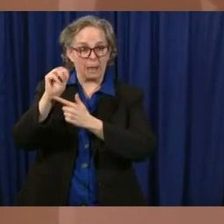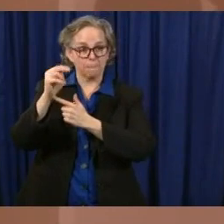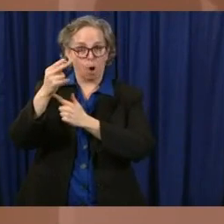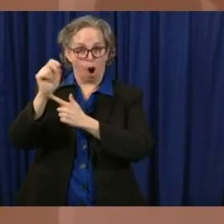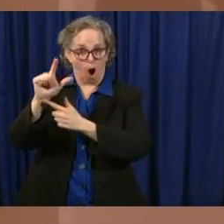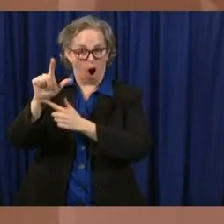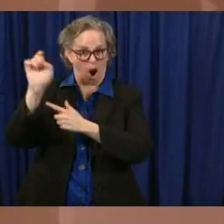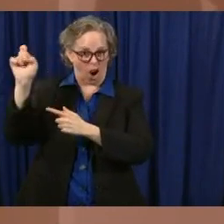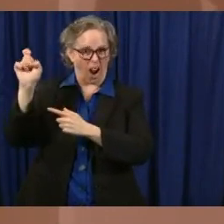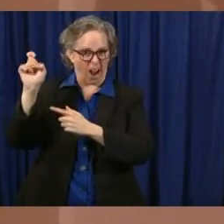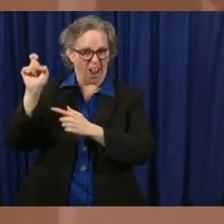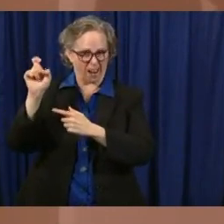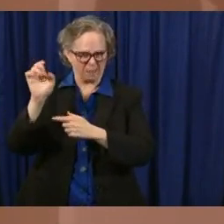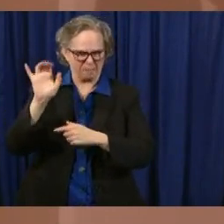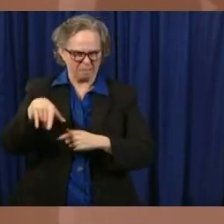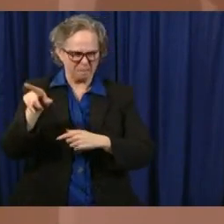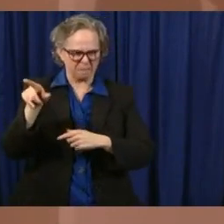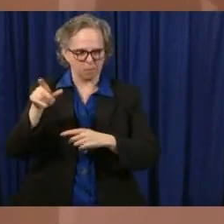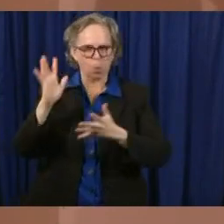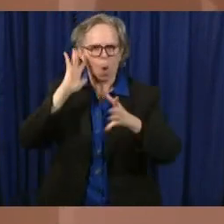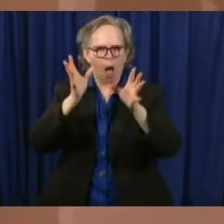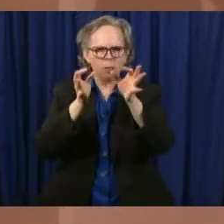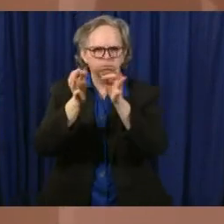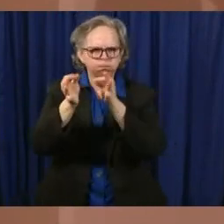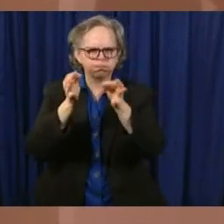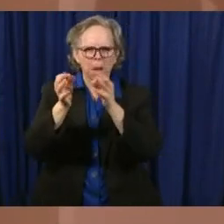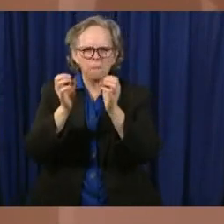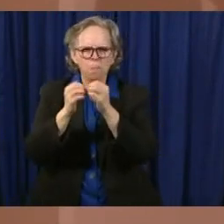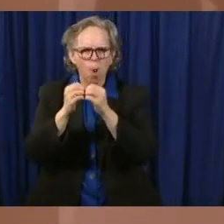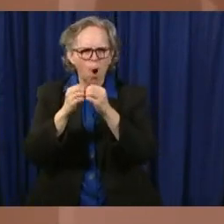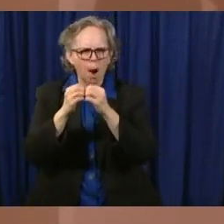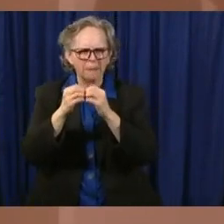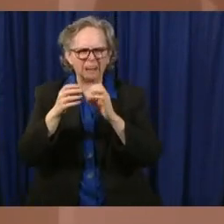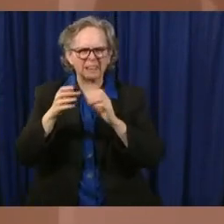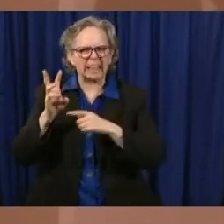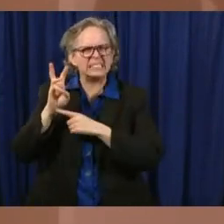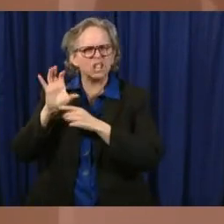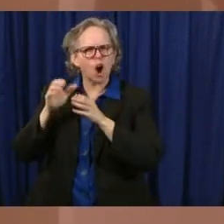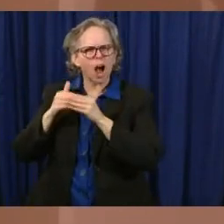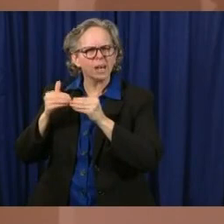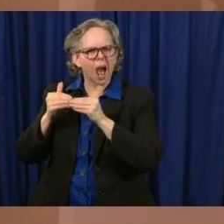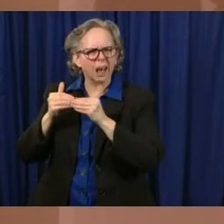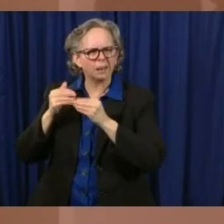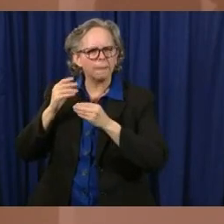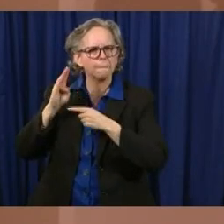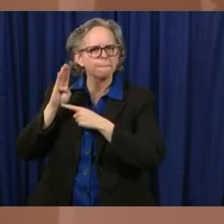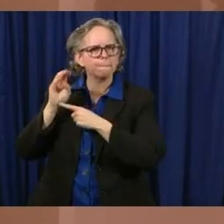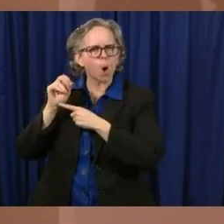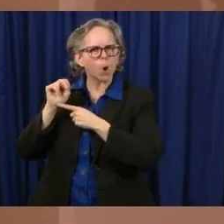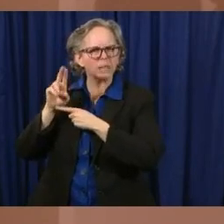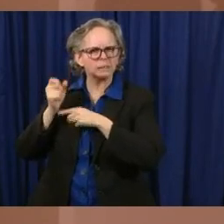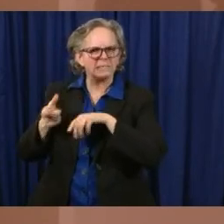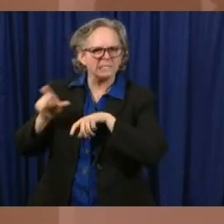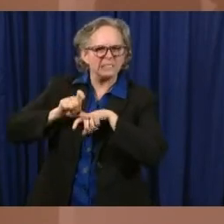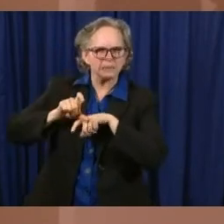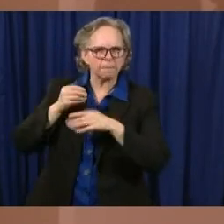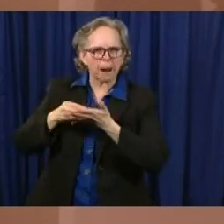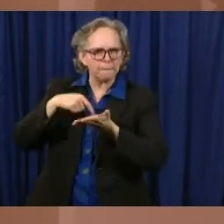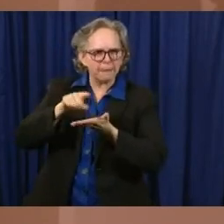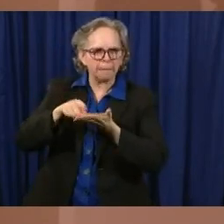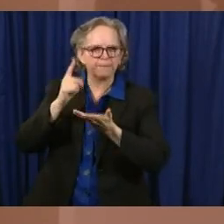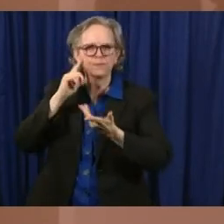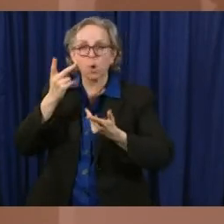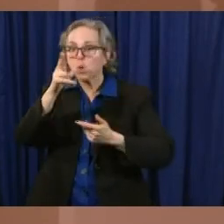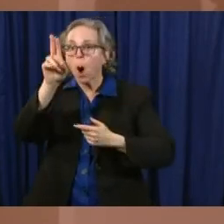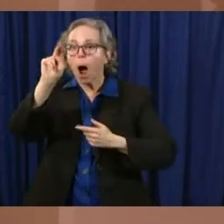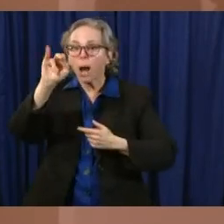department expects to have the $600 bonus payment to qualified unemployment comp recipients. And so, Kim,